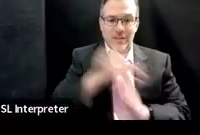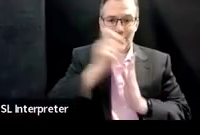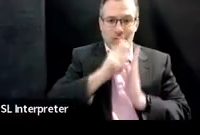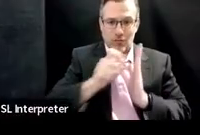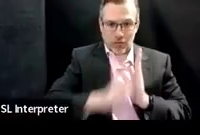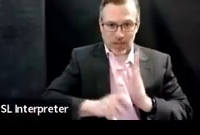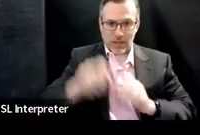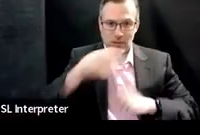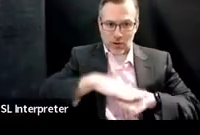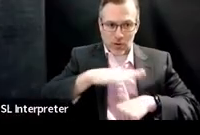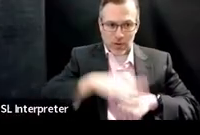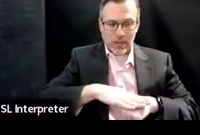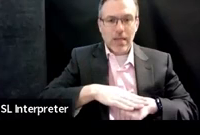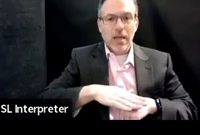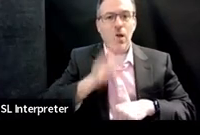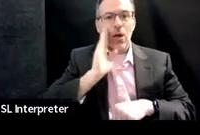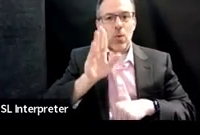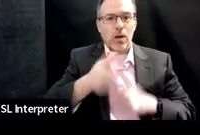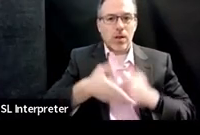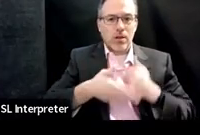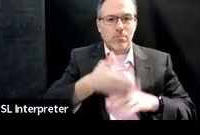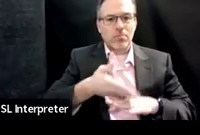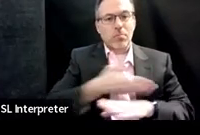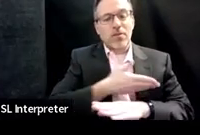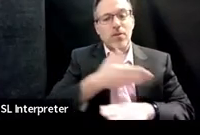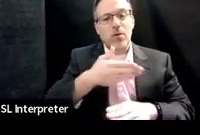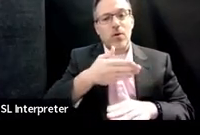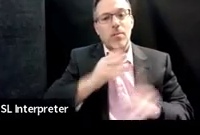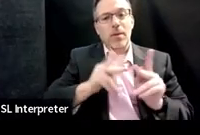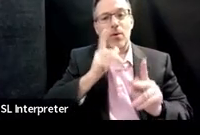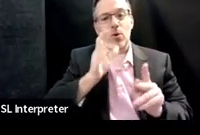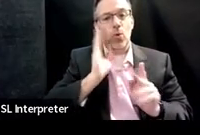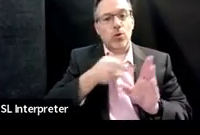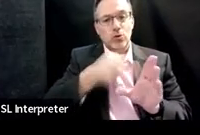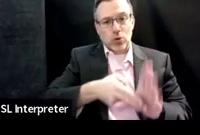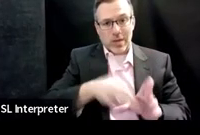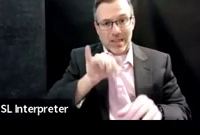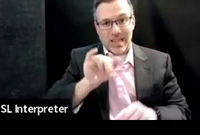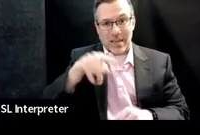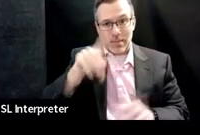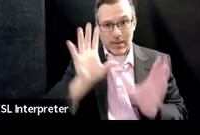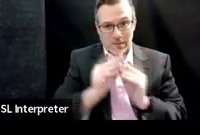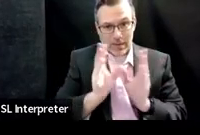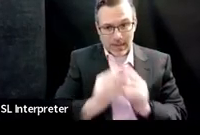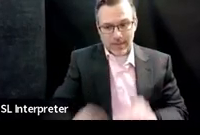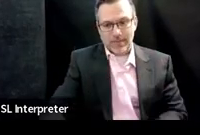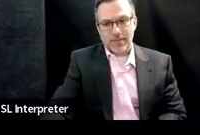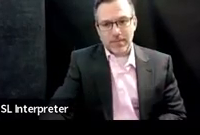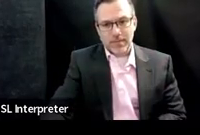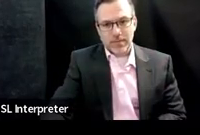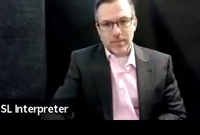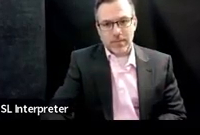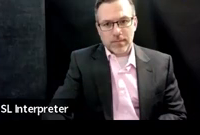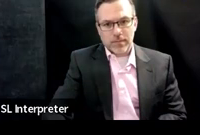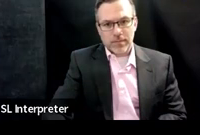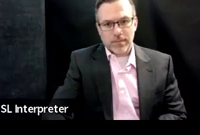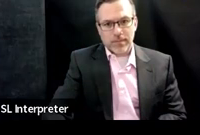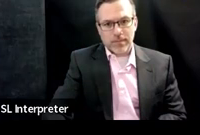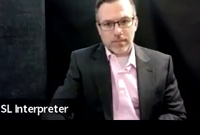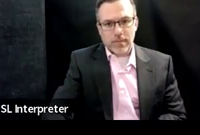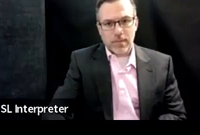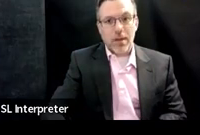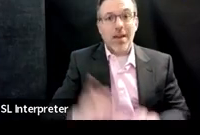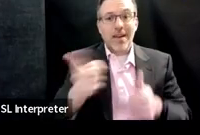the members that are going to be attending an upcoming IEP team meeting. The first part of that advanced written